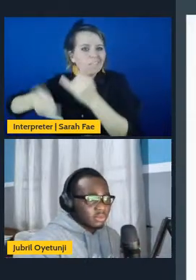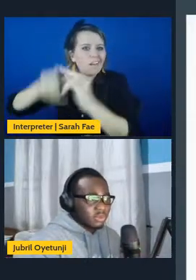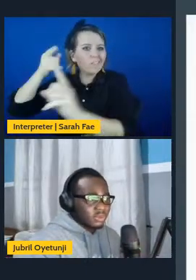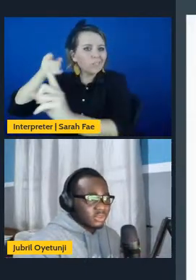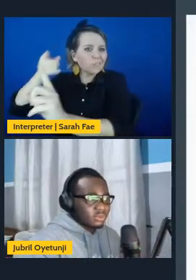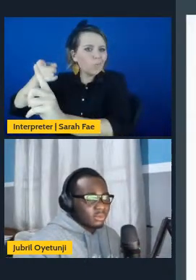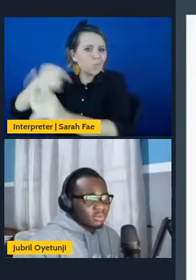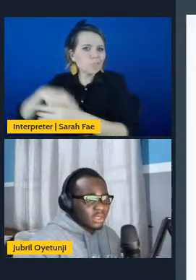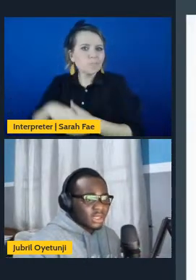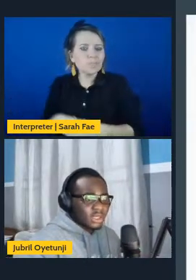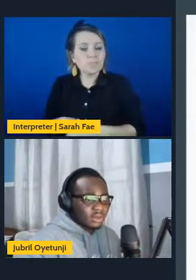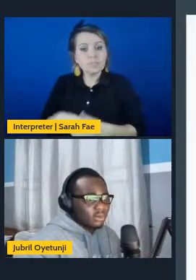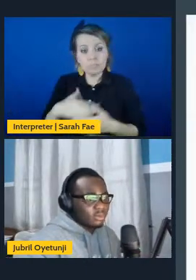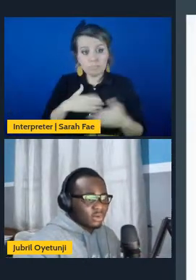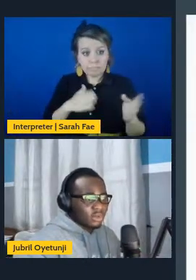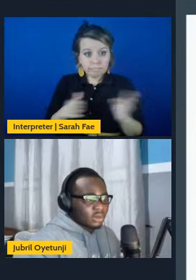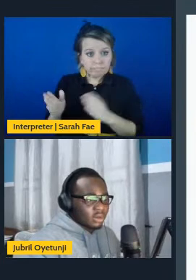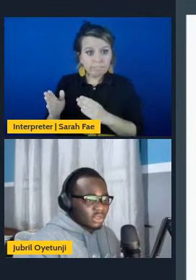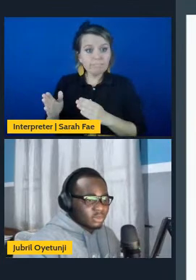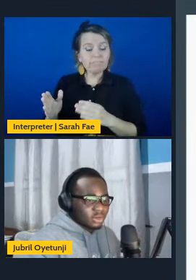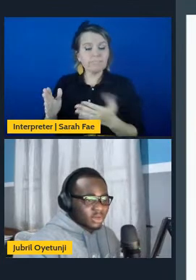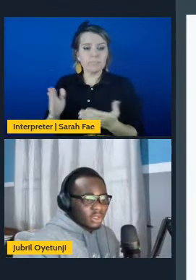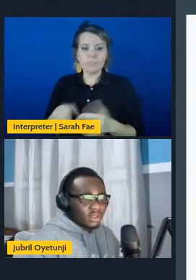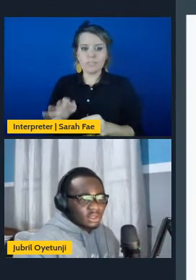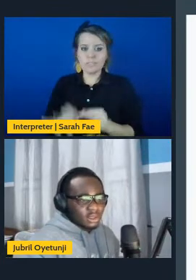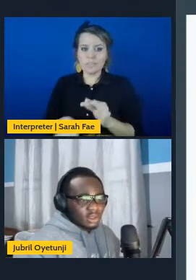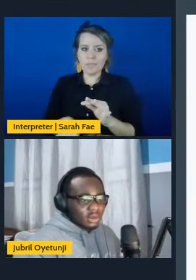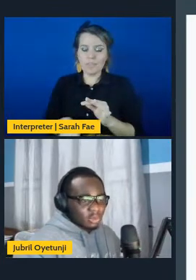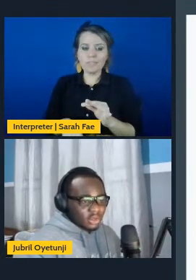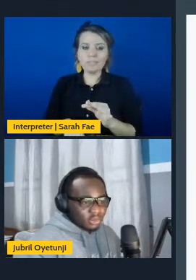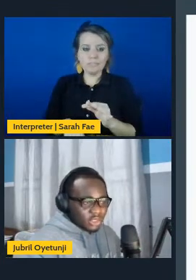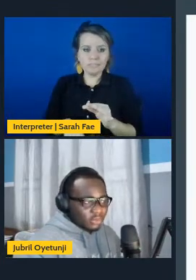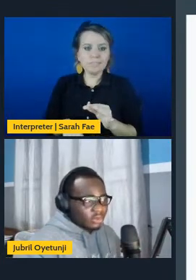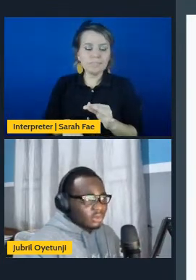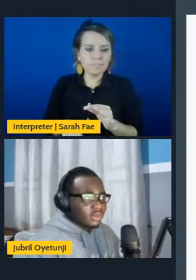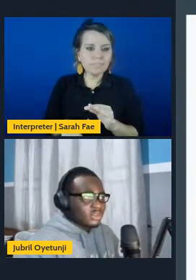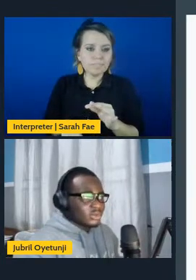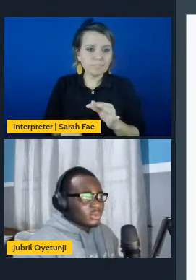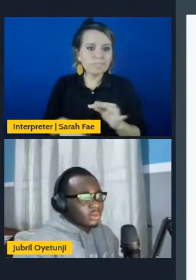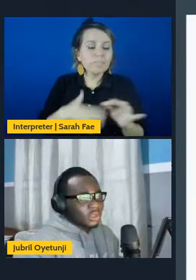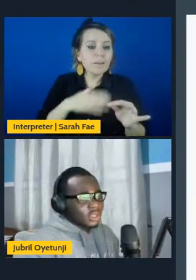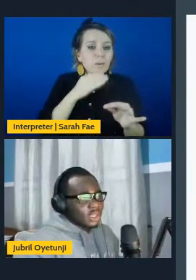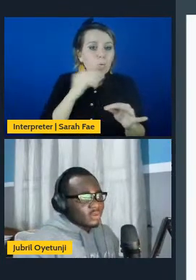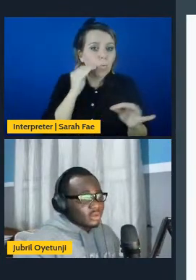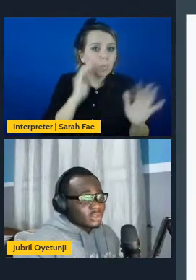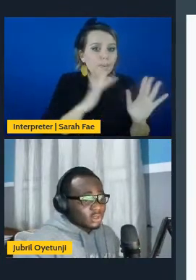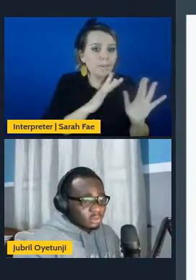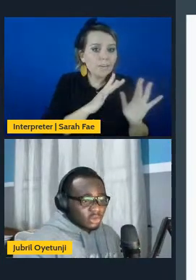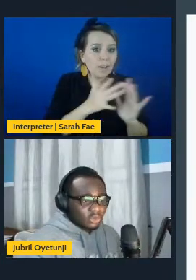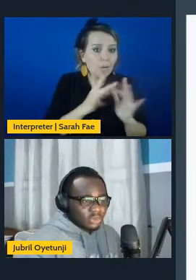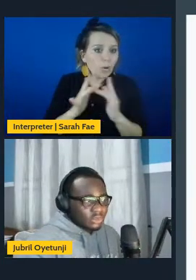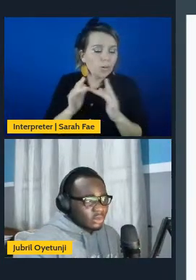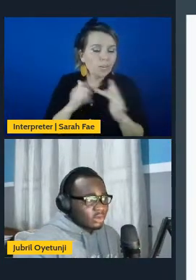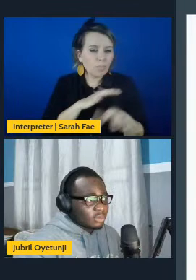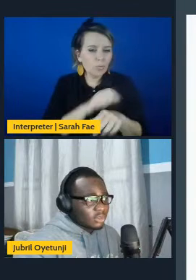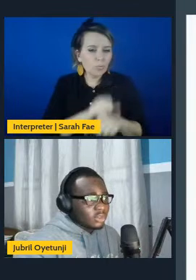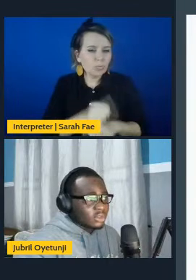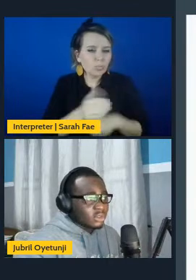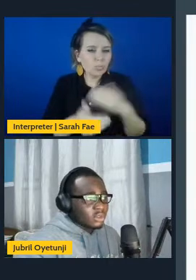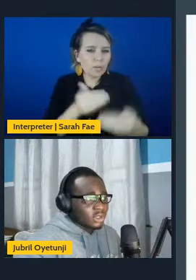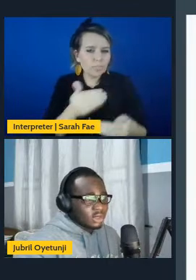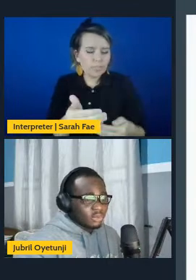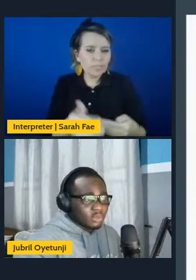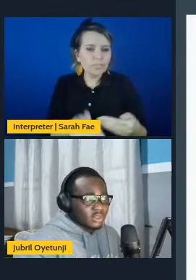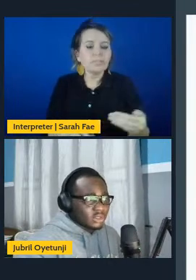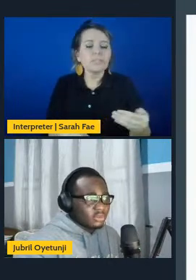plan for me was simple. I run a Raspberry Pi on my home network. So if I could take a pre-built Docker image